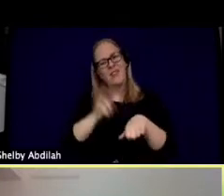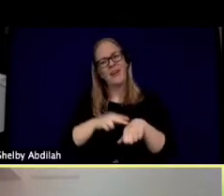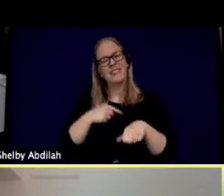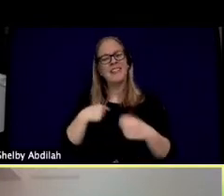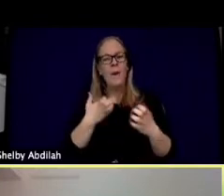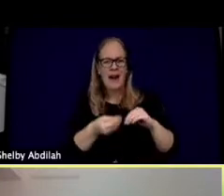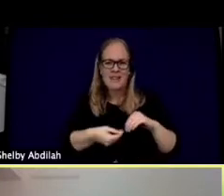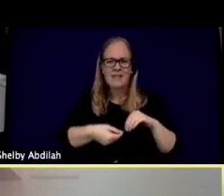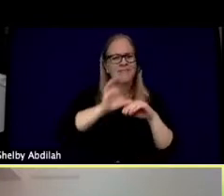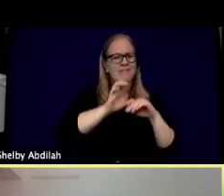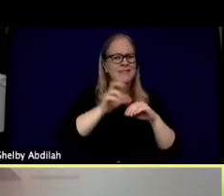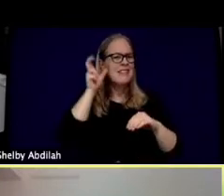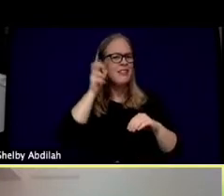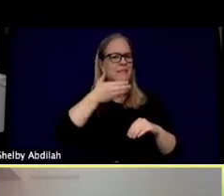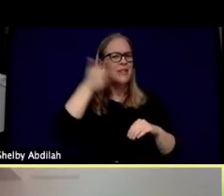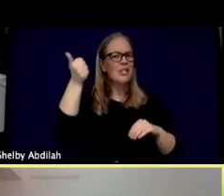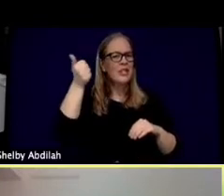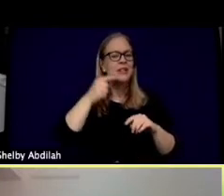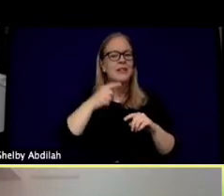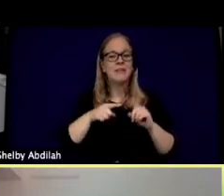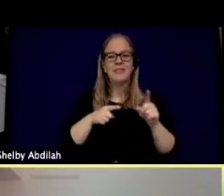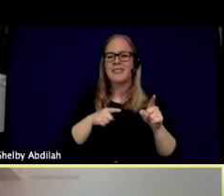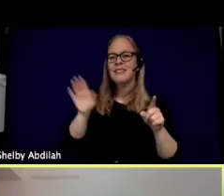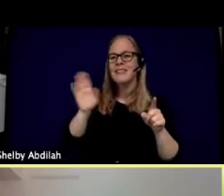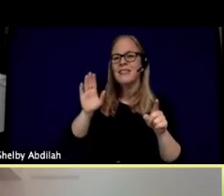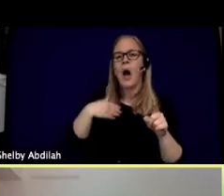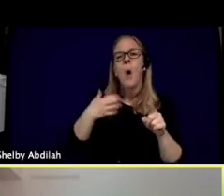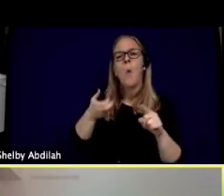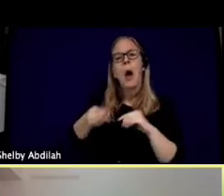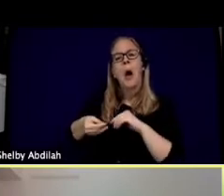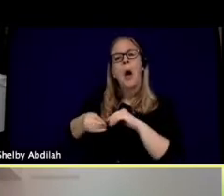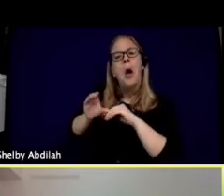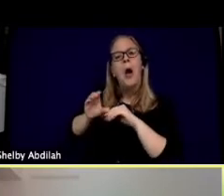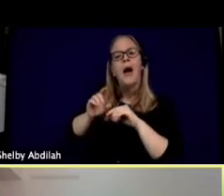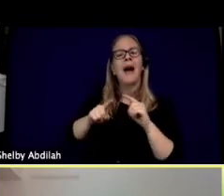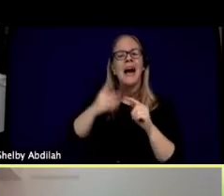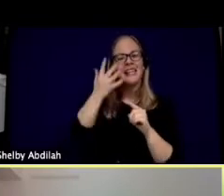to assist you hear better, but we recognize everybody's emotional